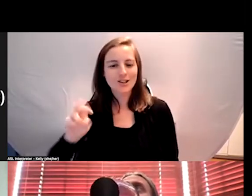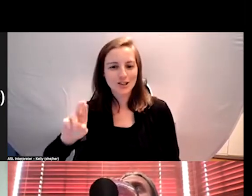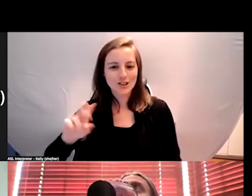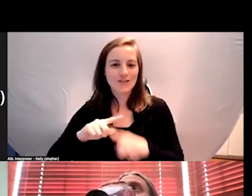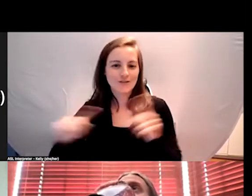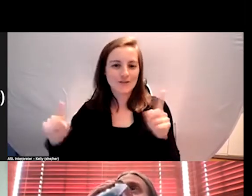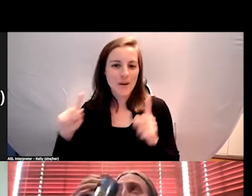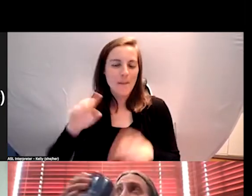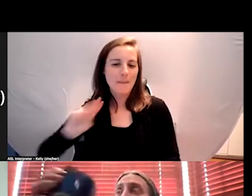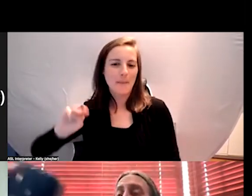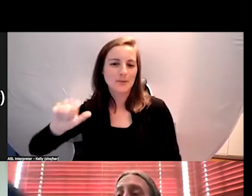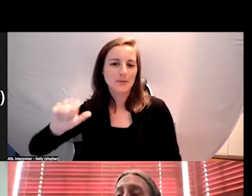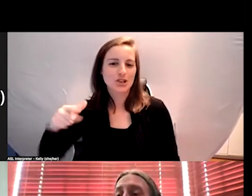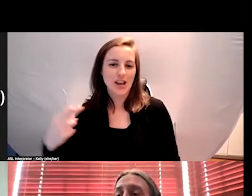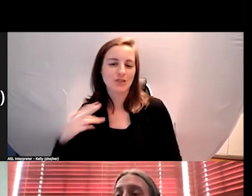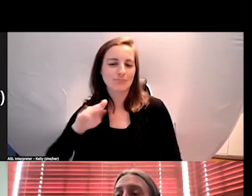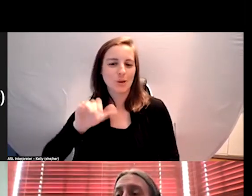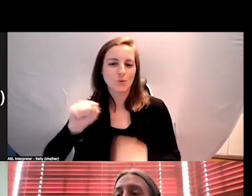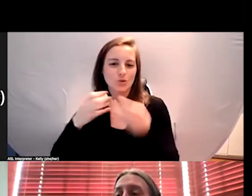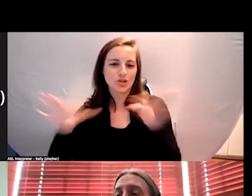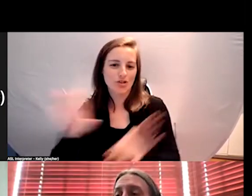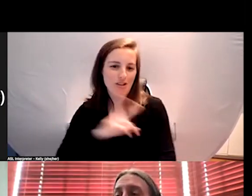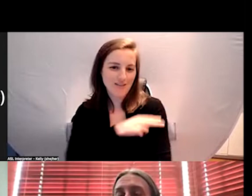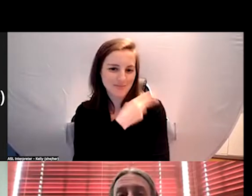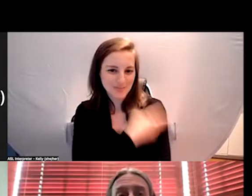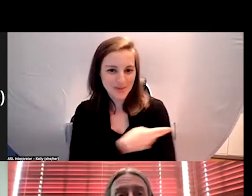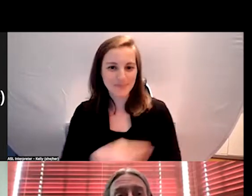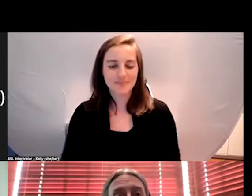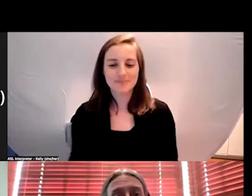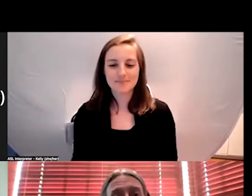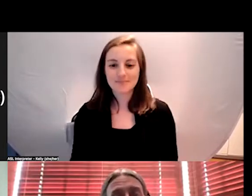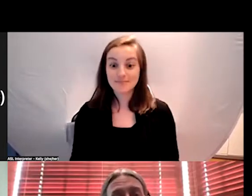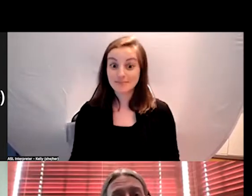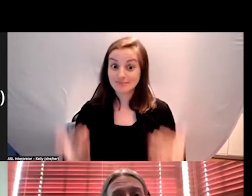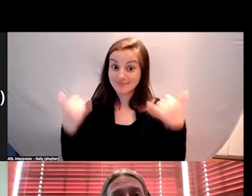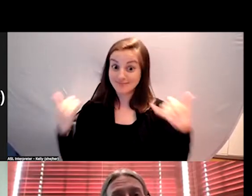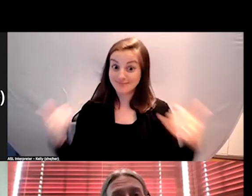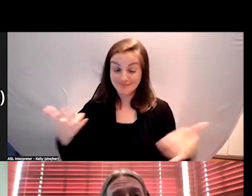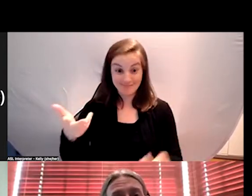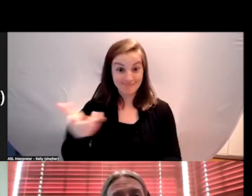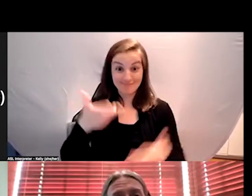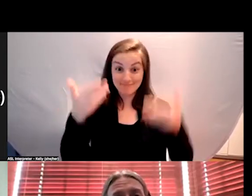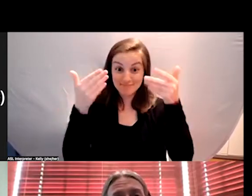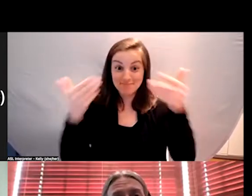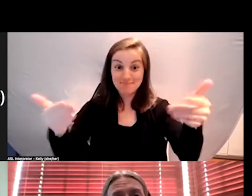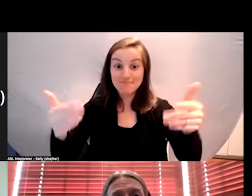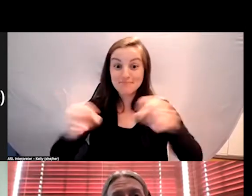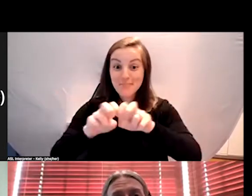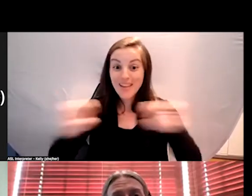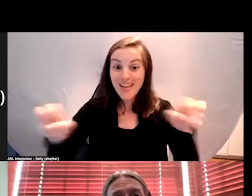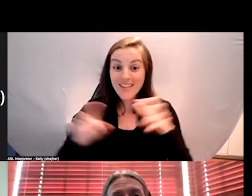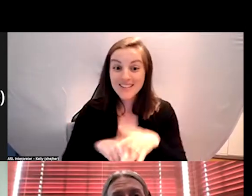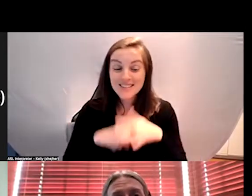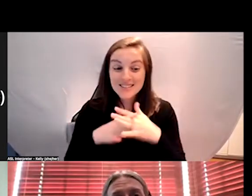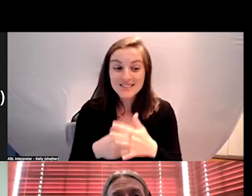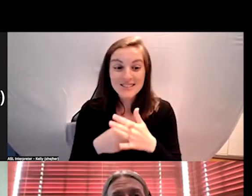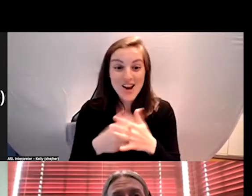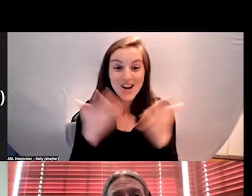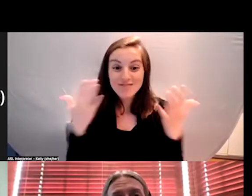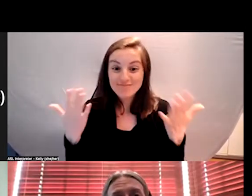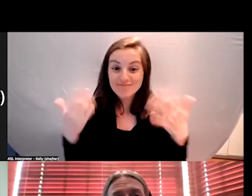healthcare needs. And so I would love to have you take it away, and let's get into